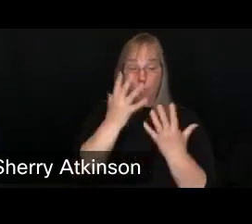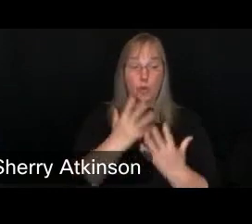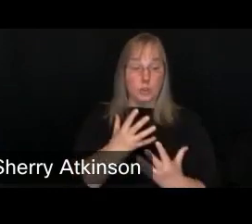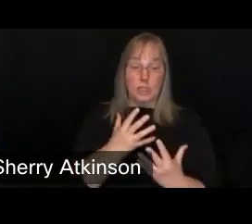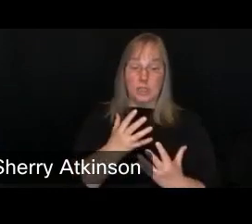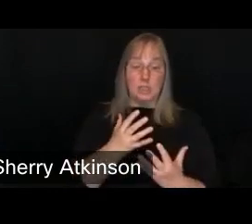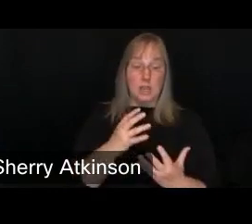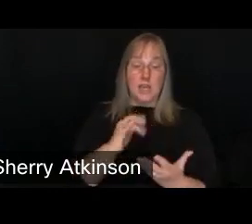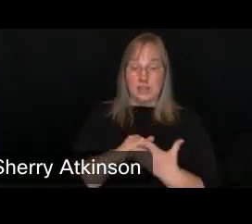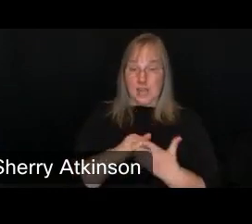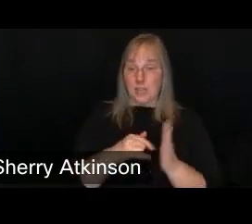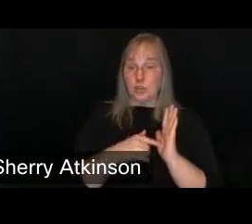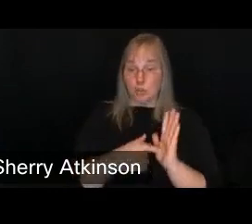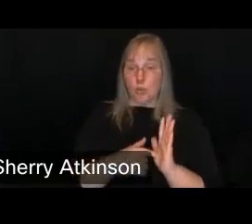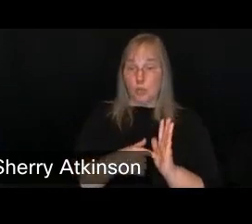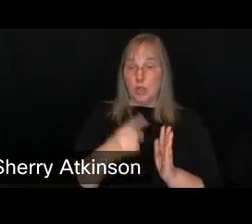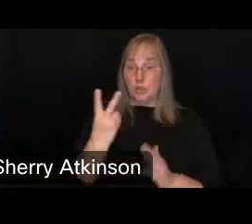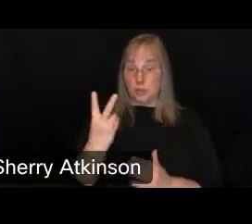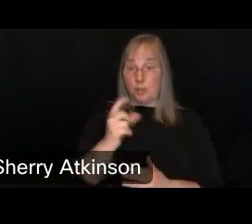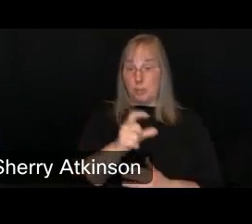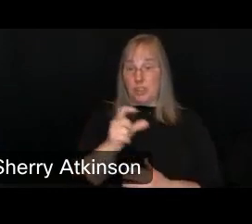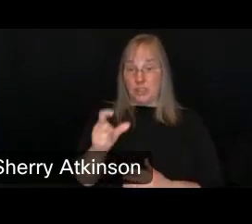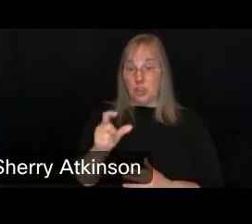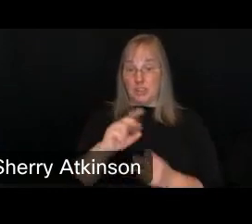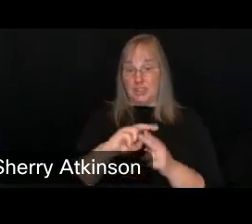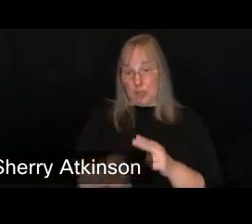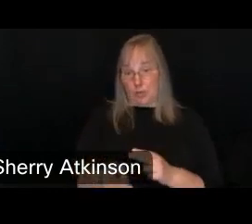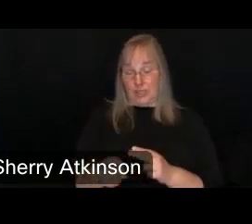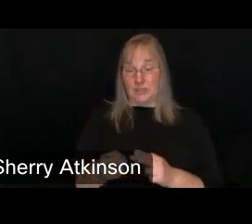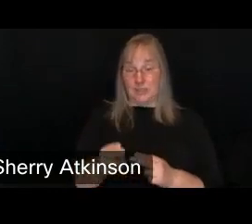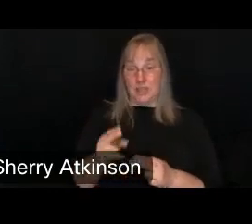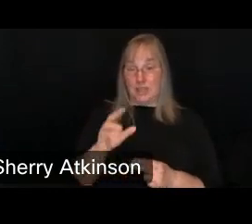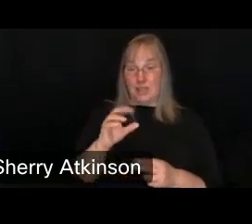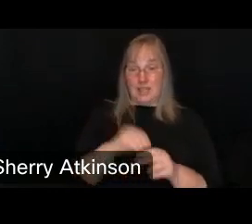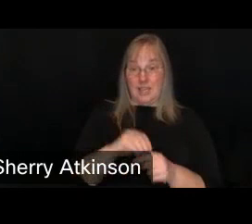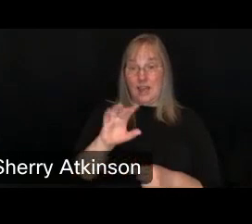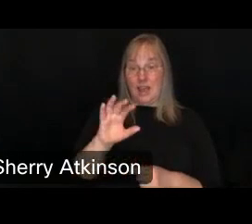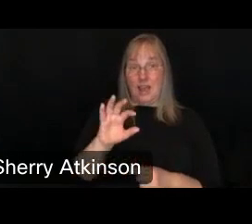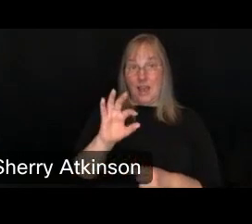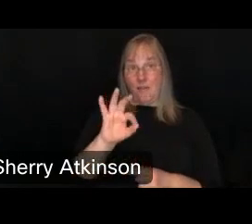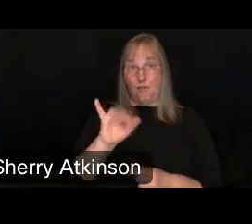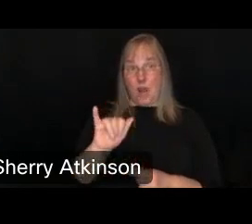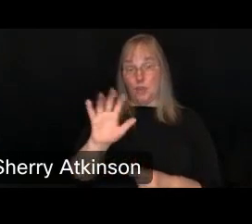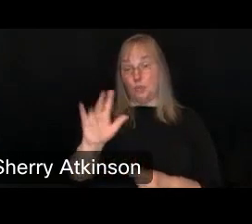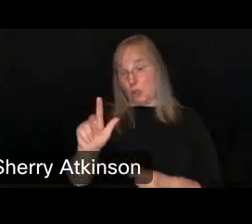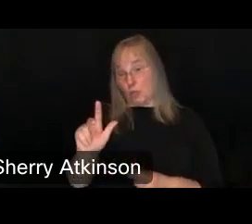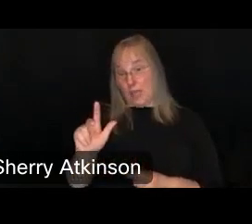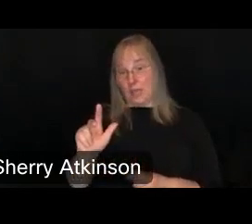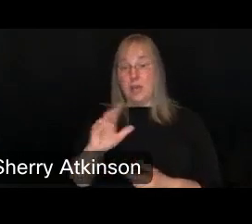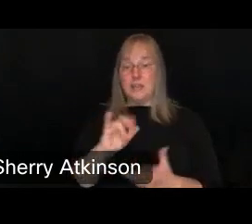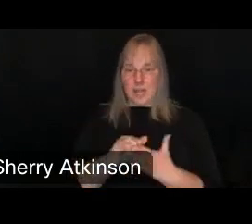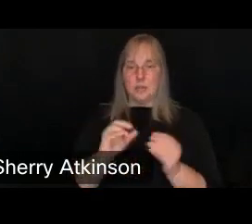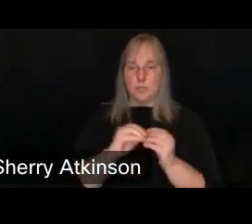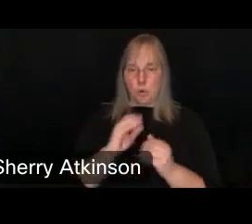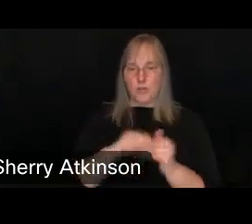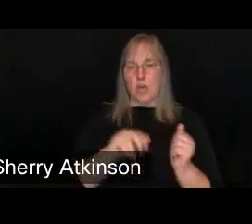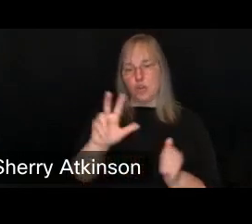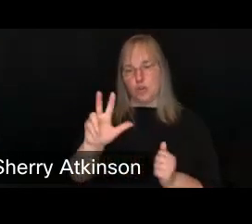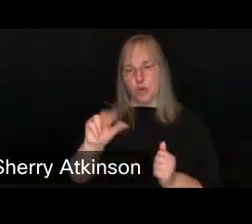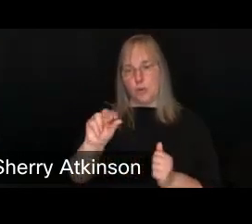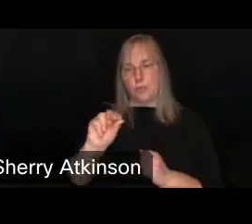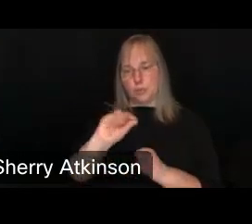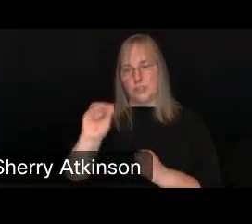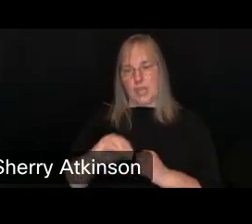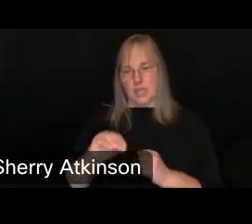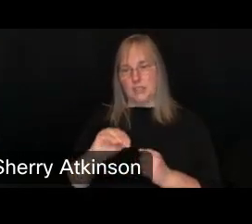double-digit decrease in FY23. I think it's more than 30% decrease, and in the current fiscal year that trend